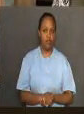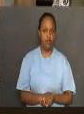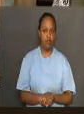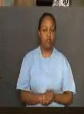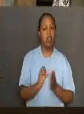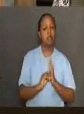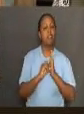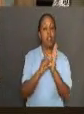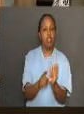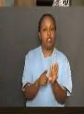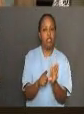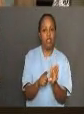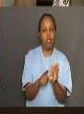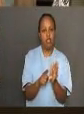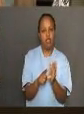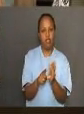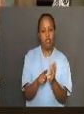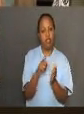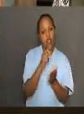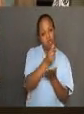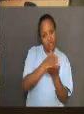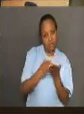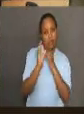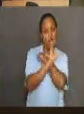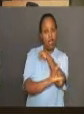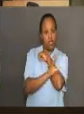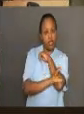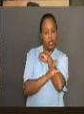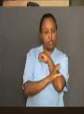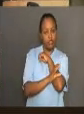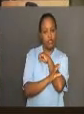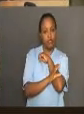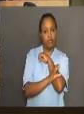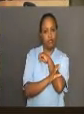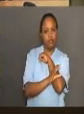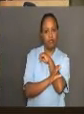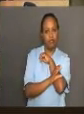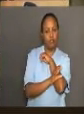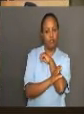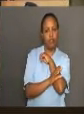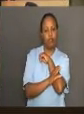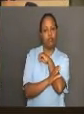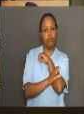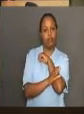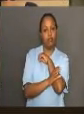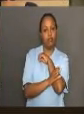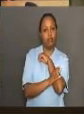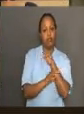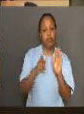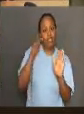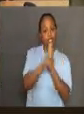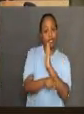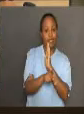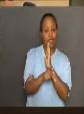For instance, some countries have imposed the sentence of capital